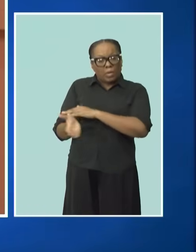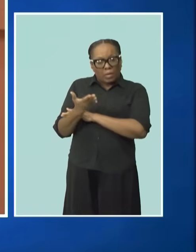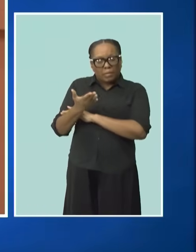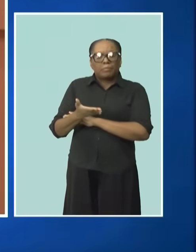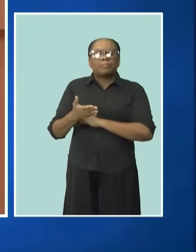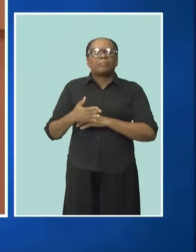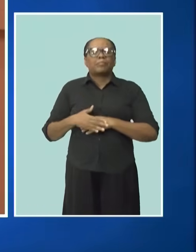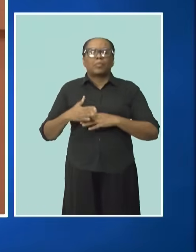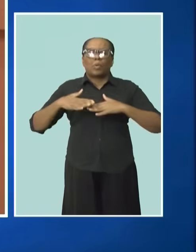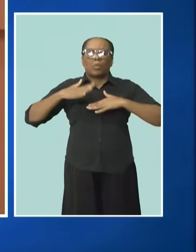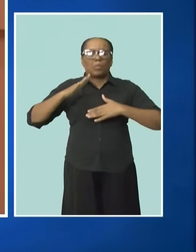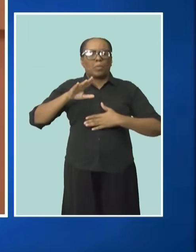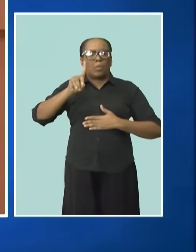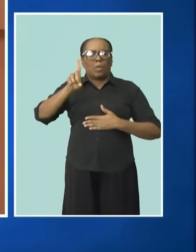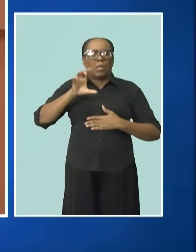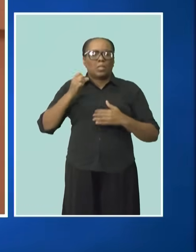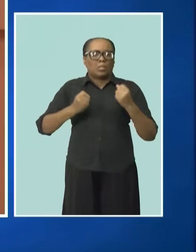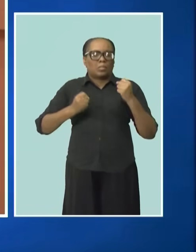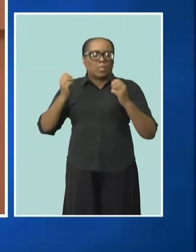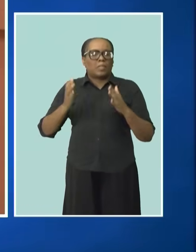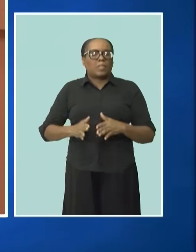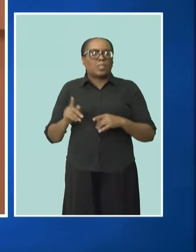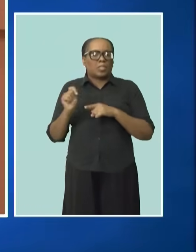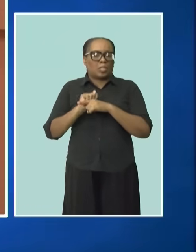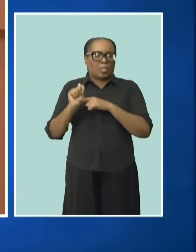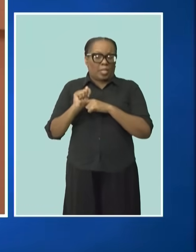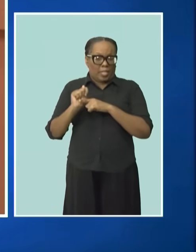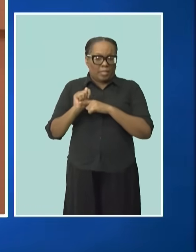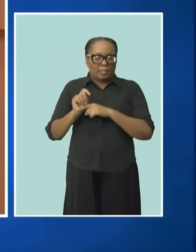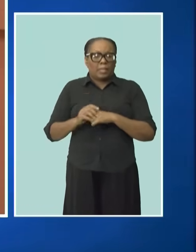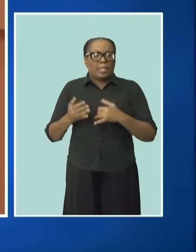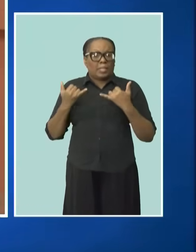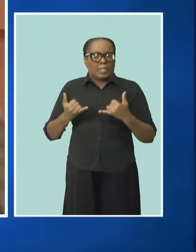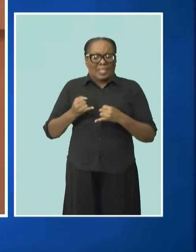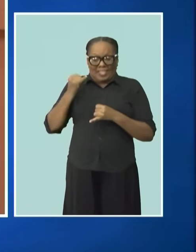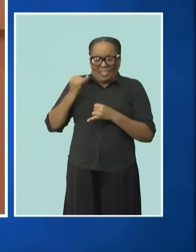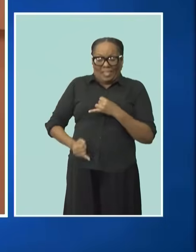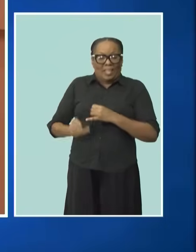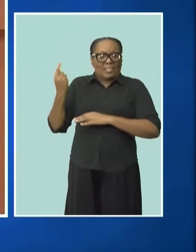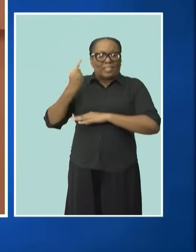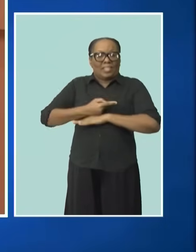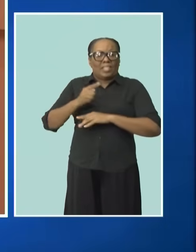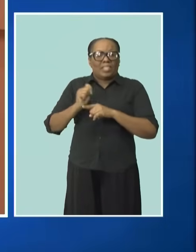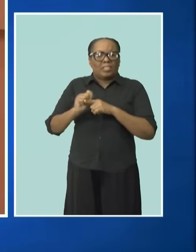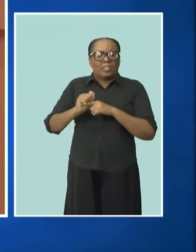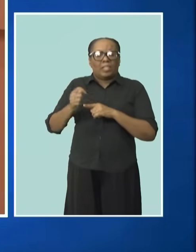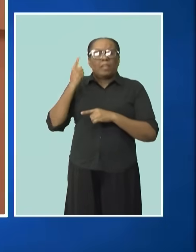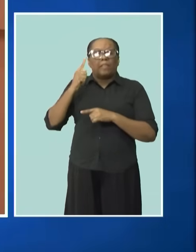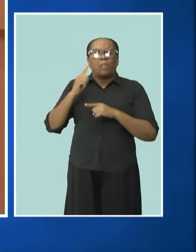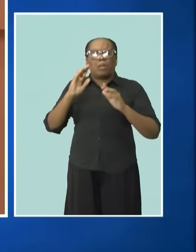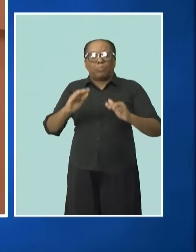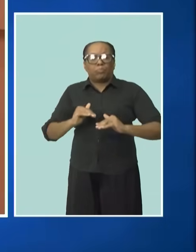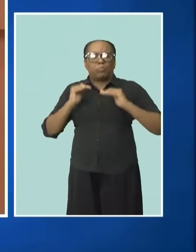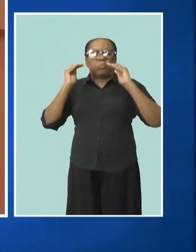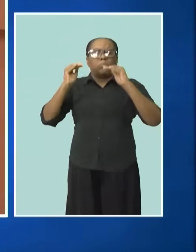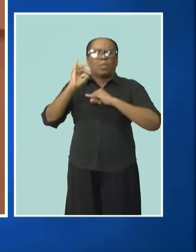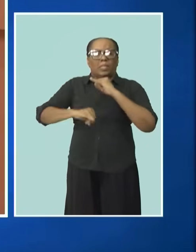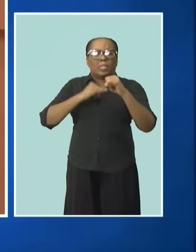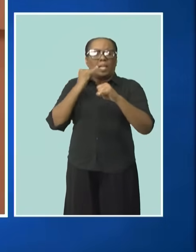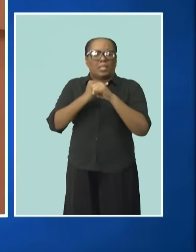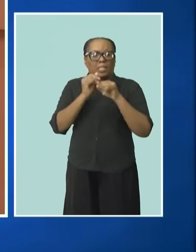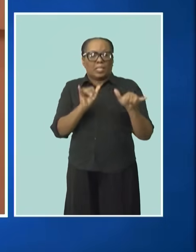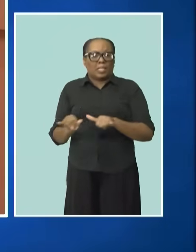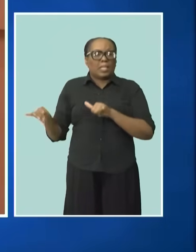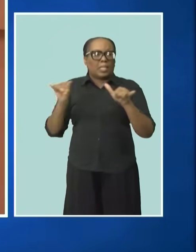100 drivers being trained right now. Today was the last day of training. To an international standard, we're using the World Cup model as well